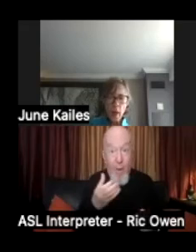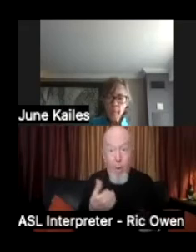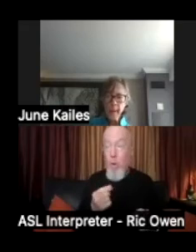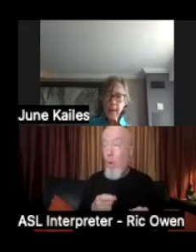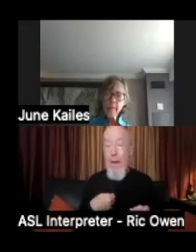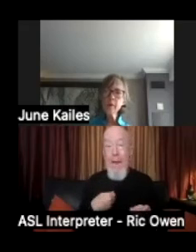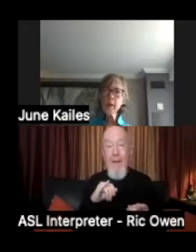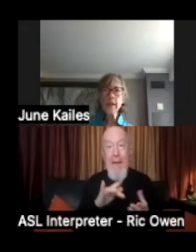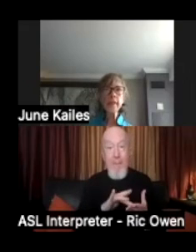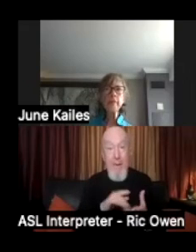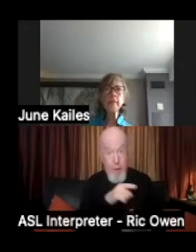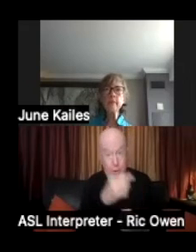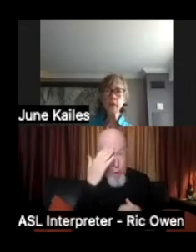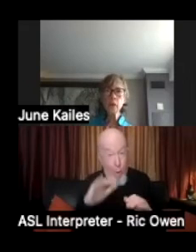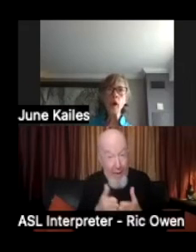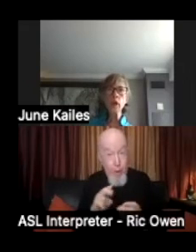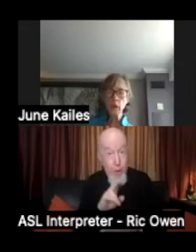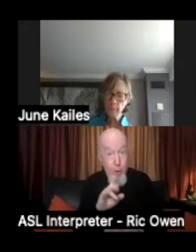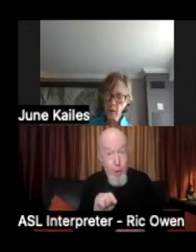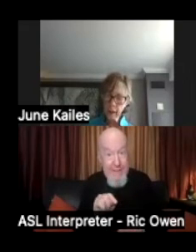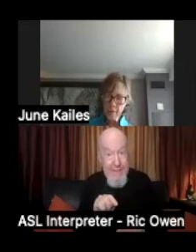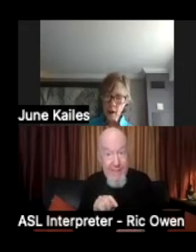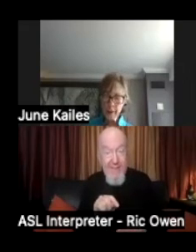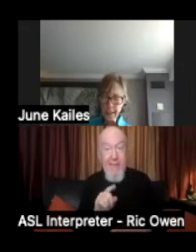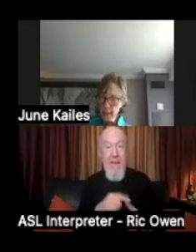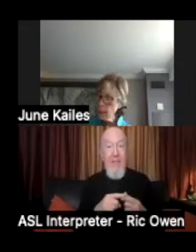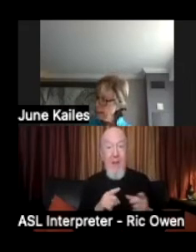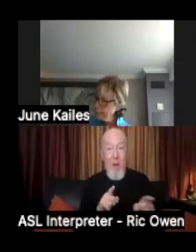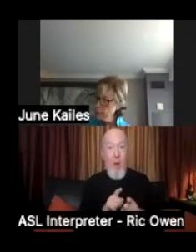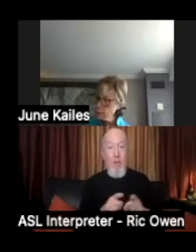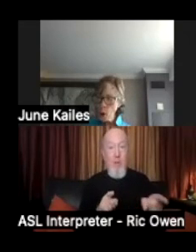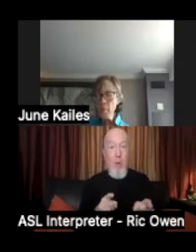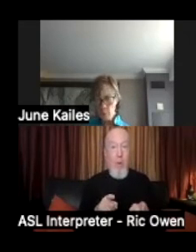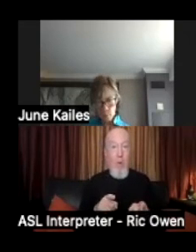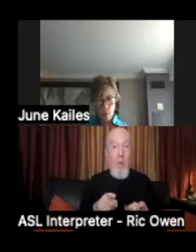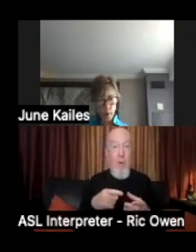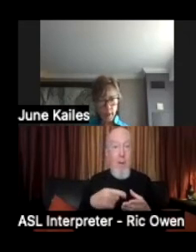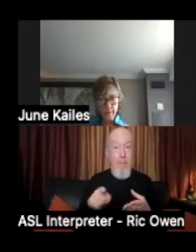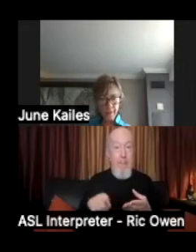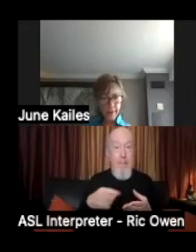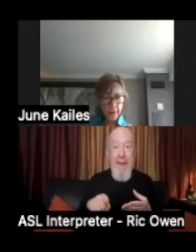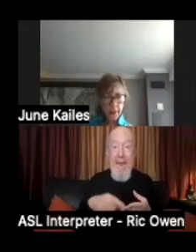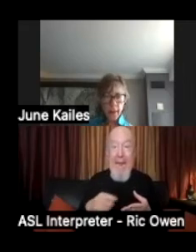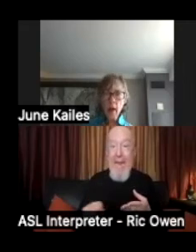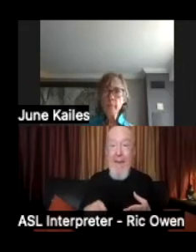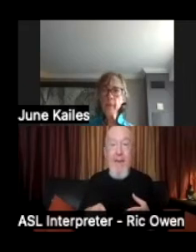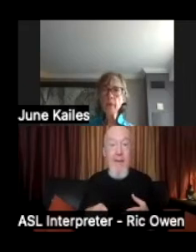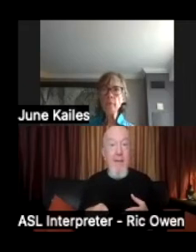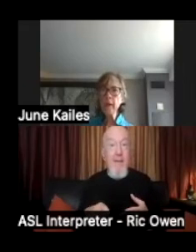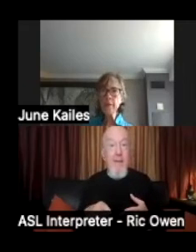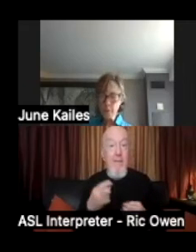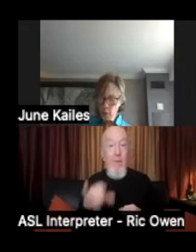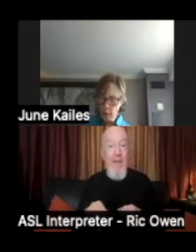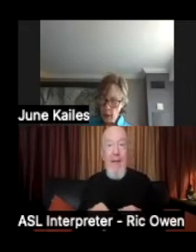then paying for connectivity for the long term. You know, we have all these little COVID programs that help